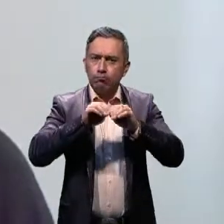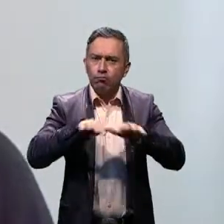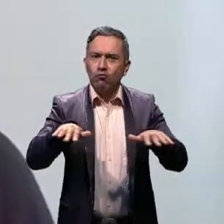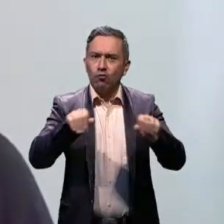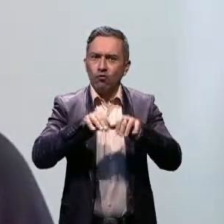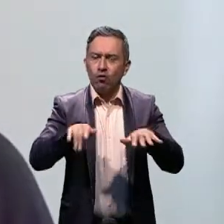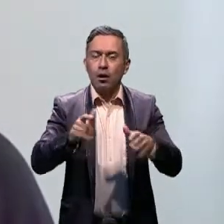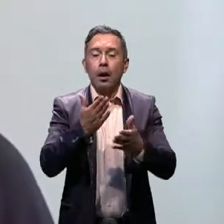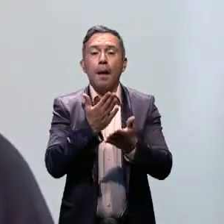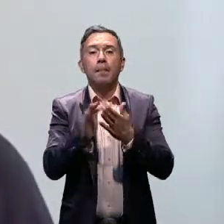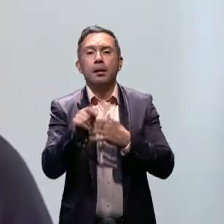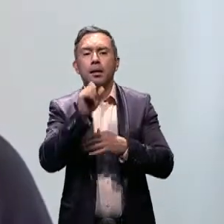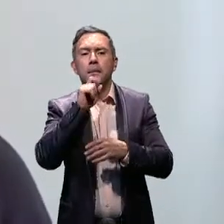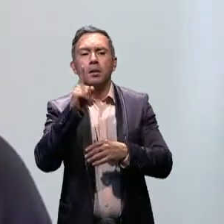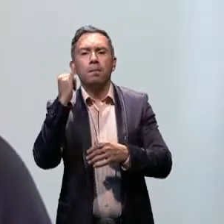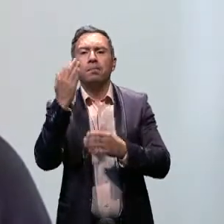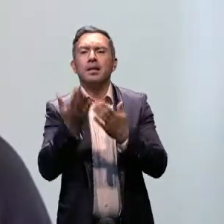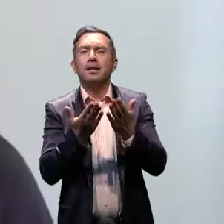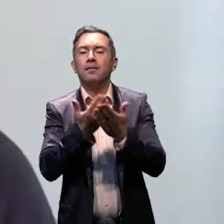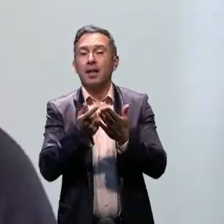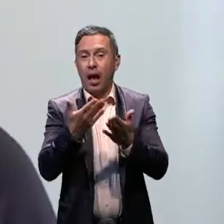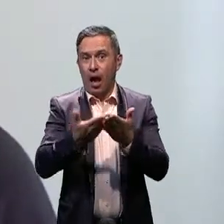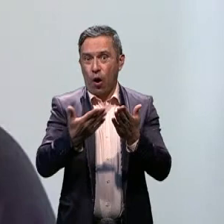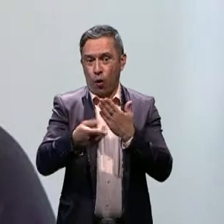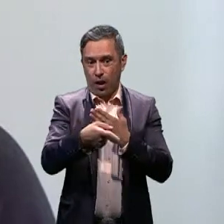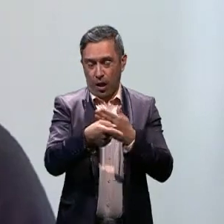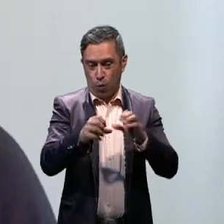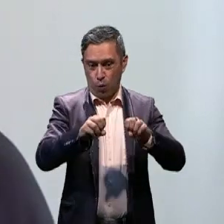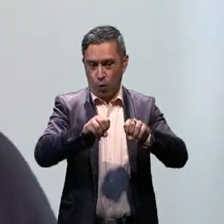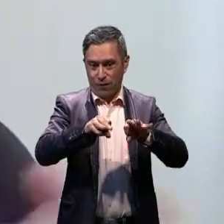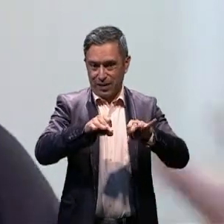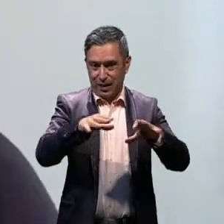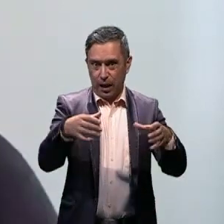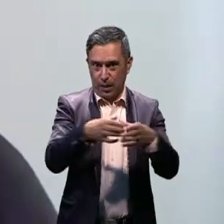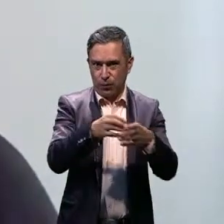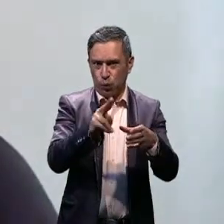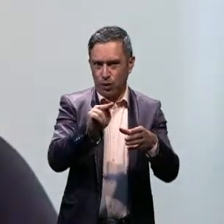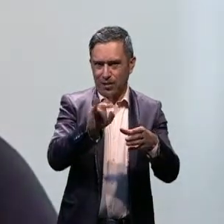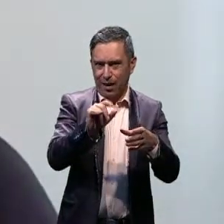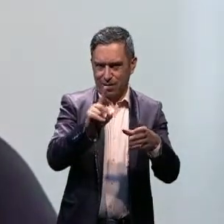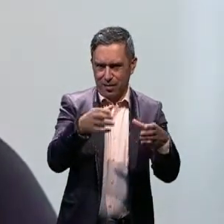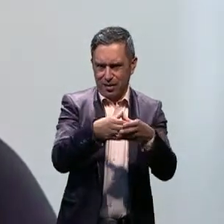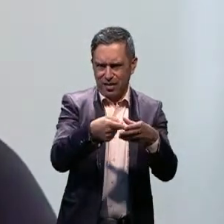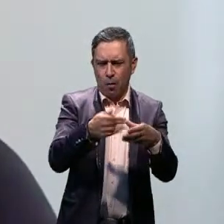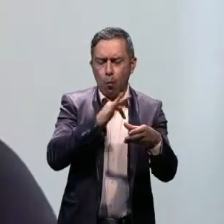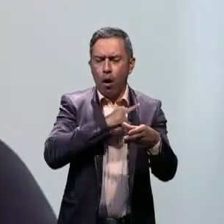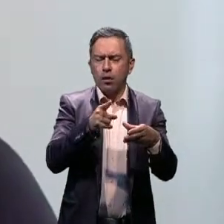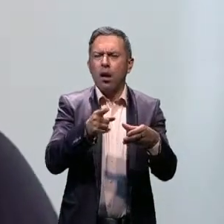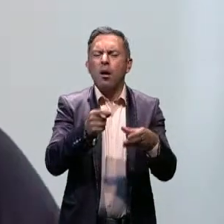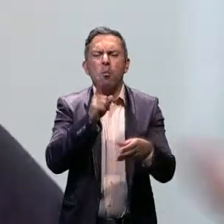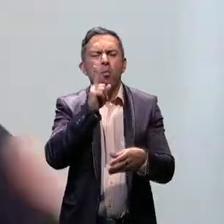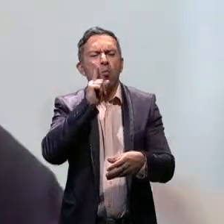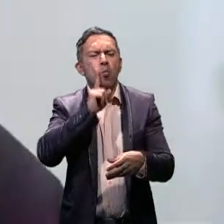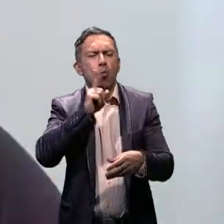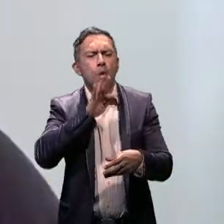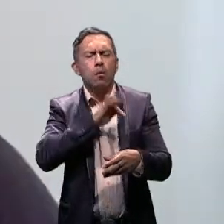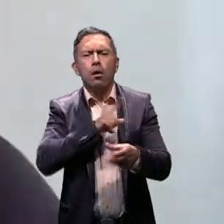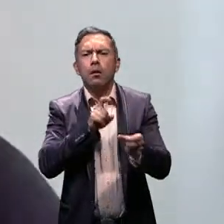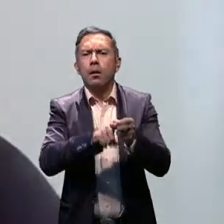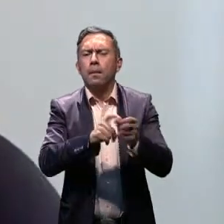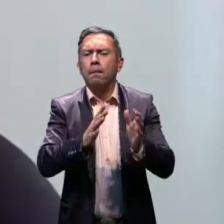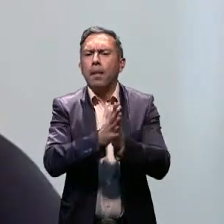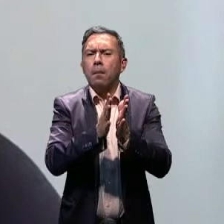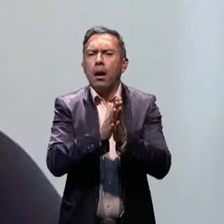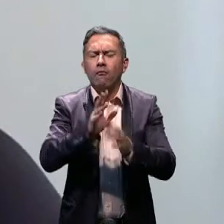differentiated perspective, as well as initiatives taken within these units to be able to identify the real participation